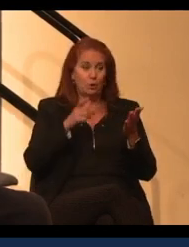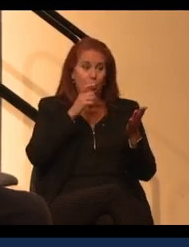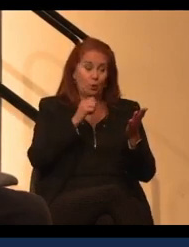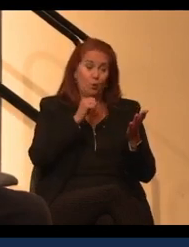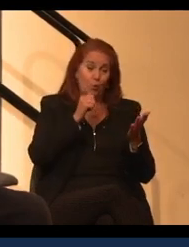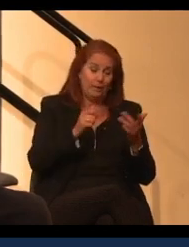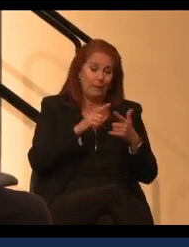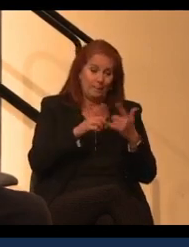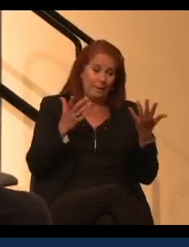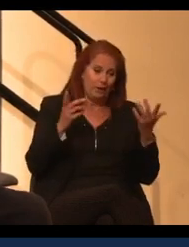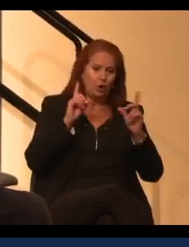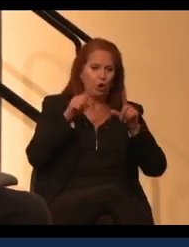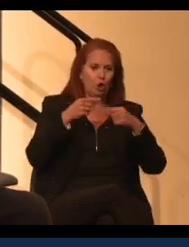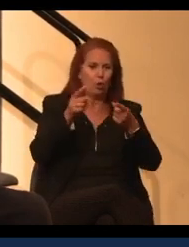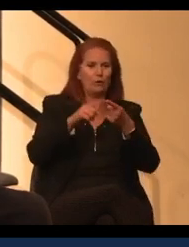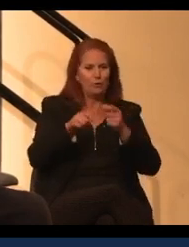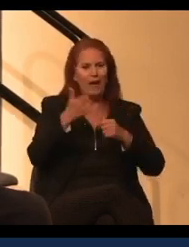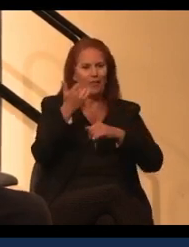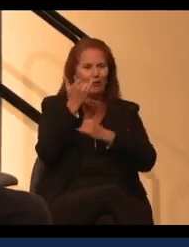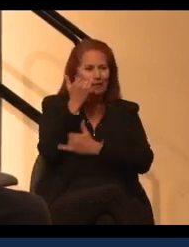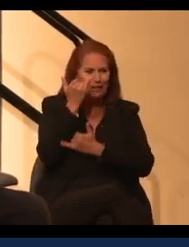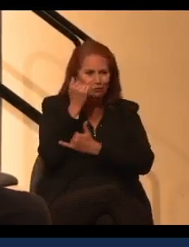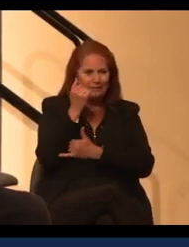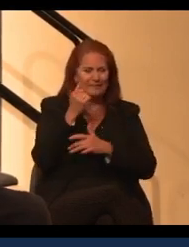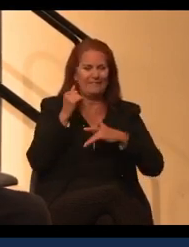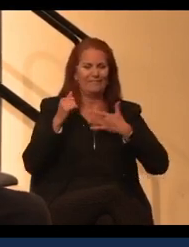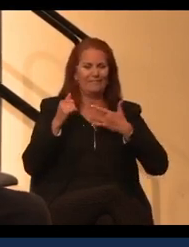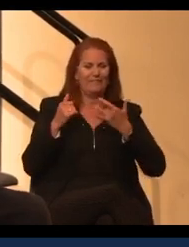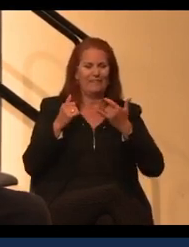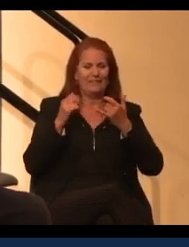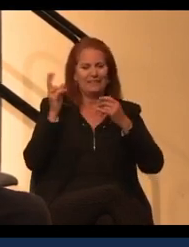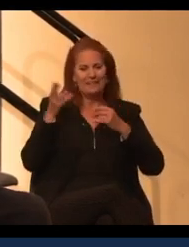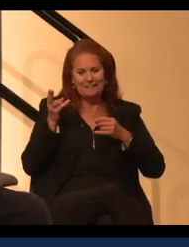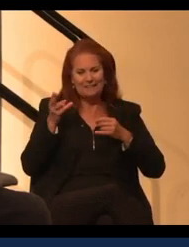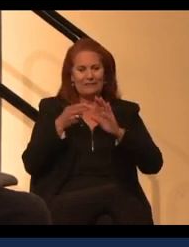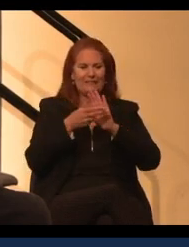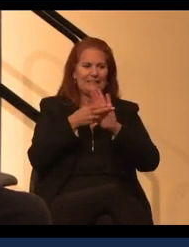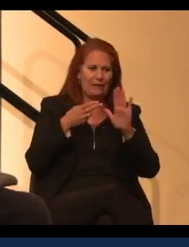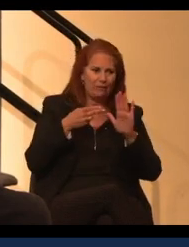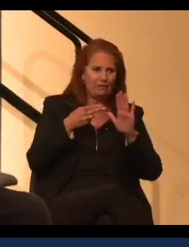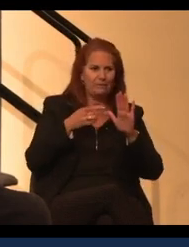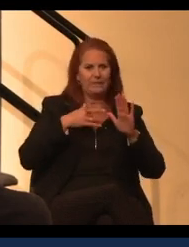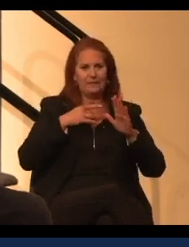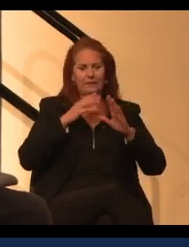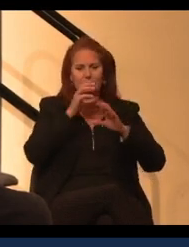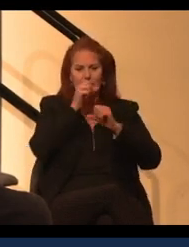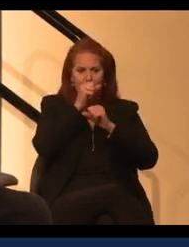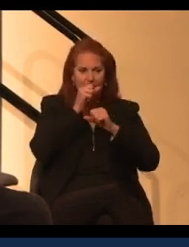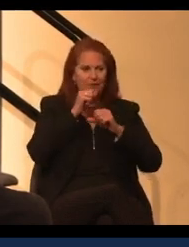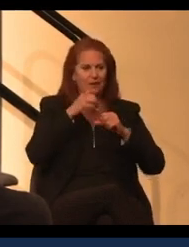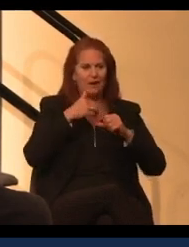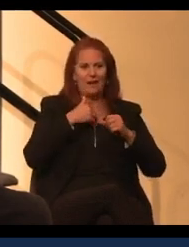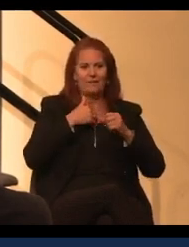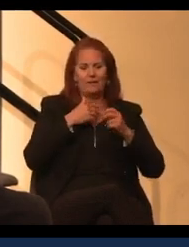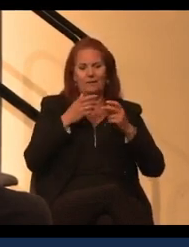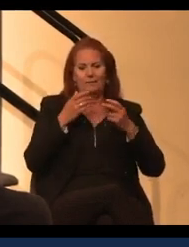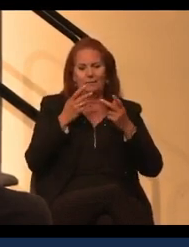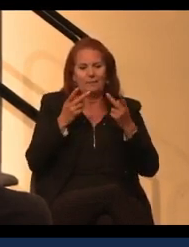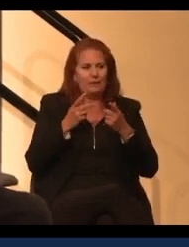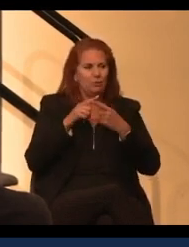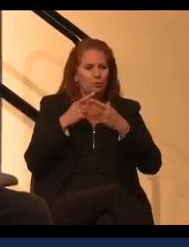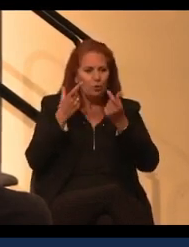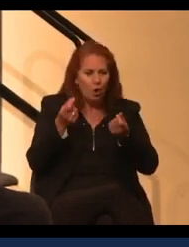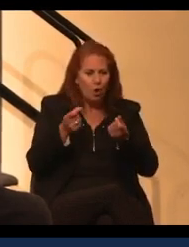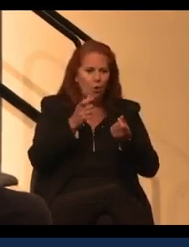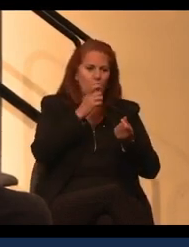wouldn't, going to another country, feeling mistreated, stereotyped, feeling silenced, and not having a place to go or who to go to or who to